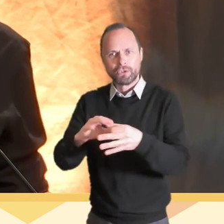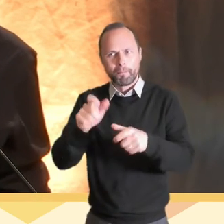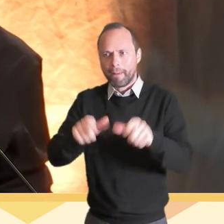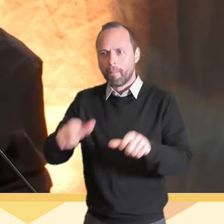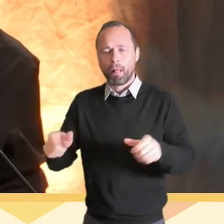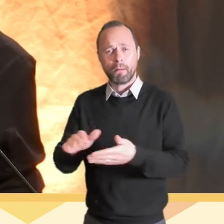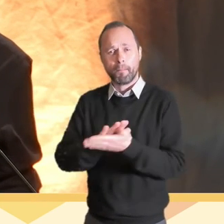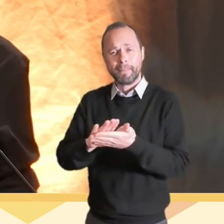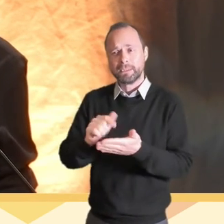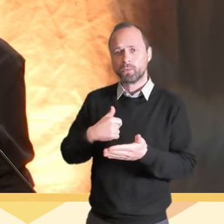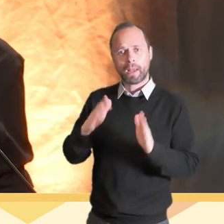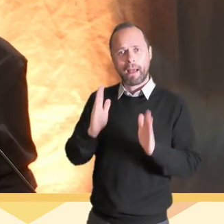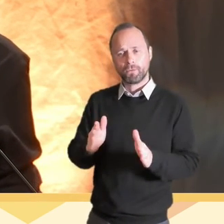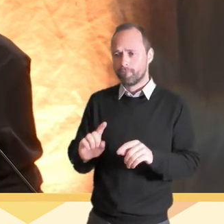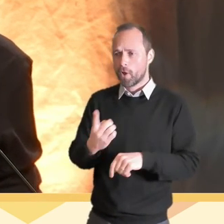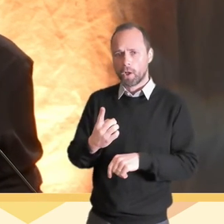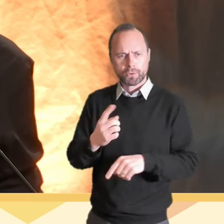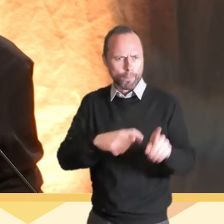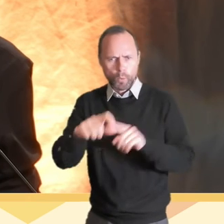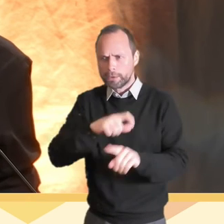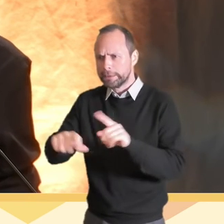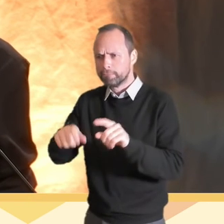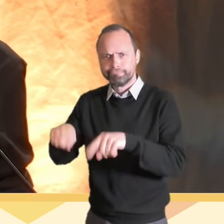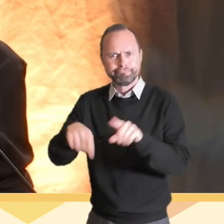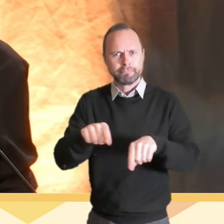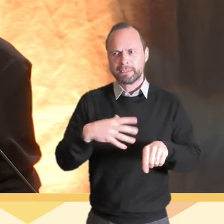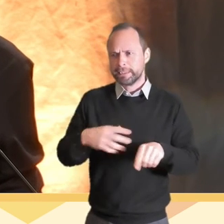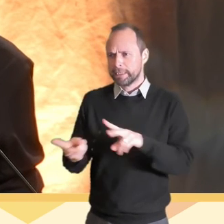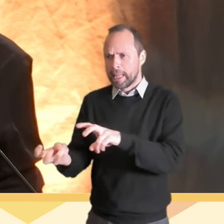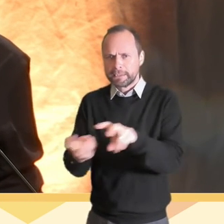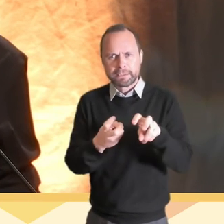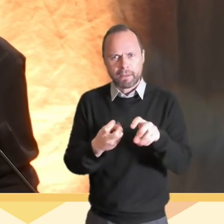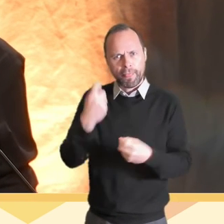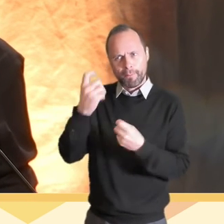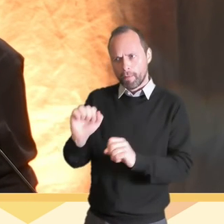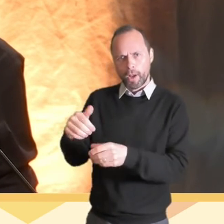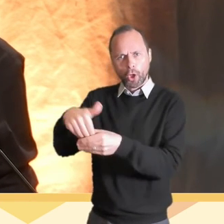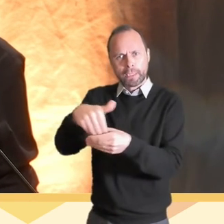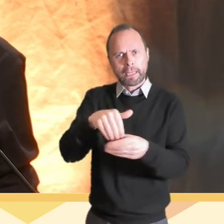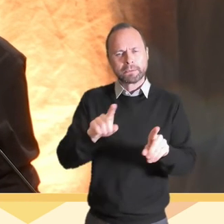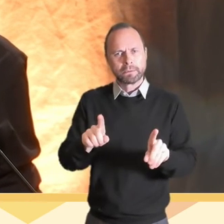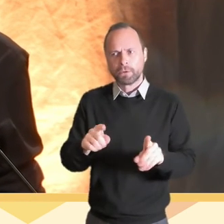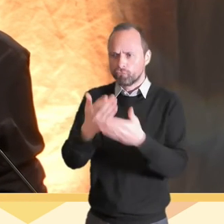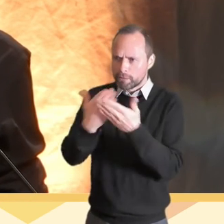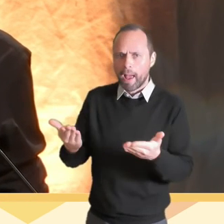starting from a place of listening, being contextual, and respecting Christ in everyone.